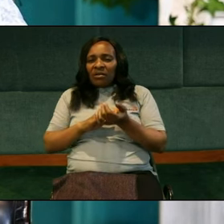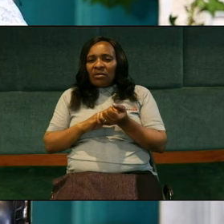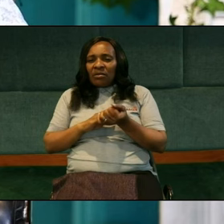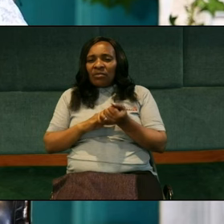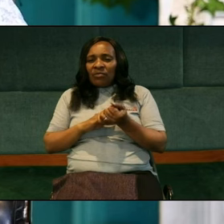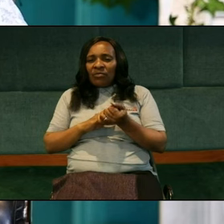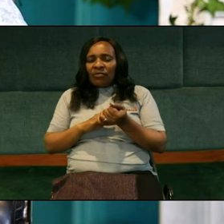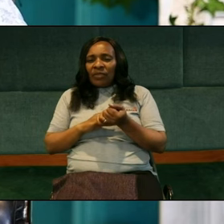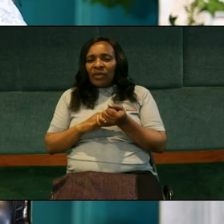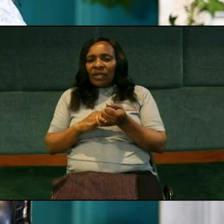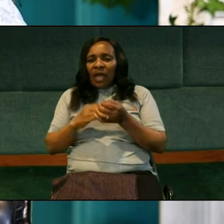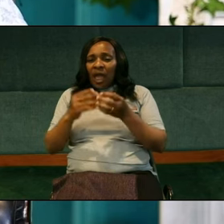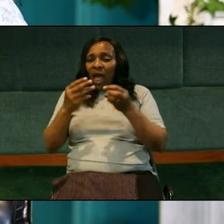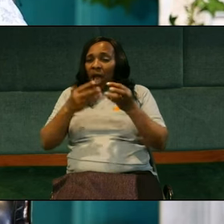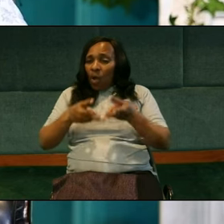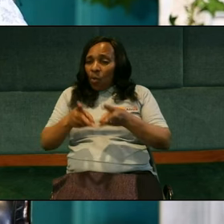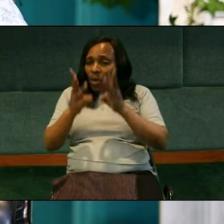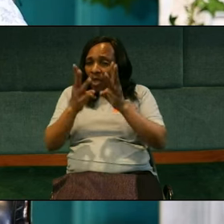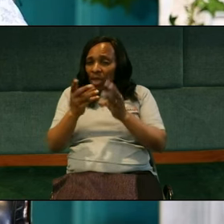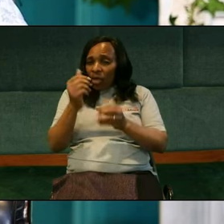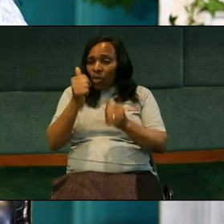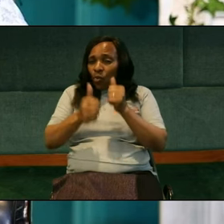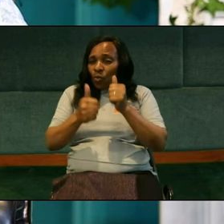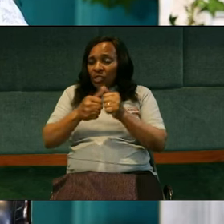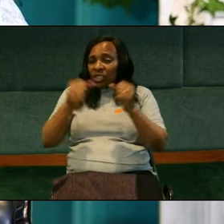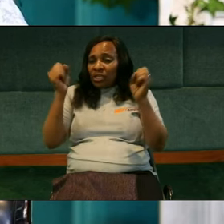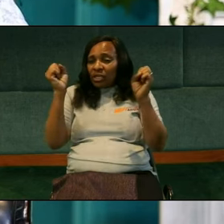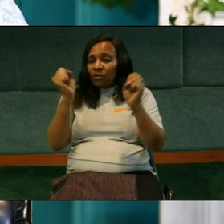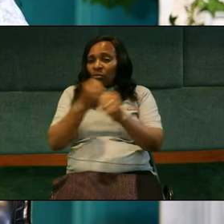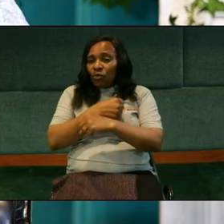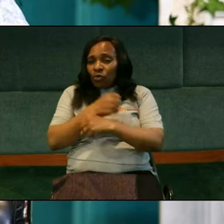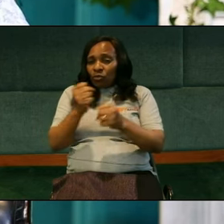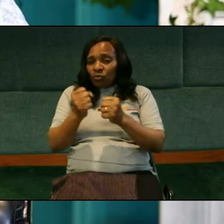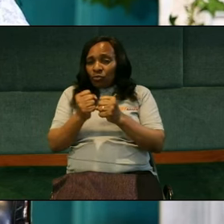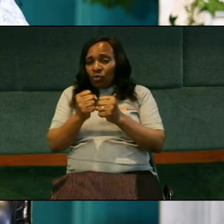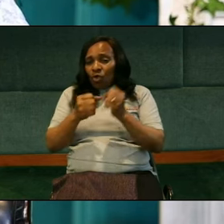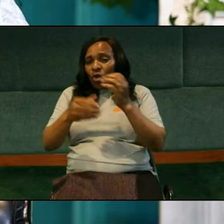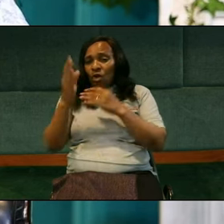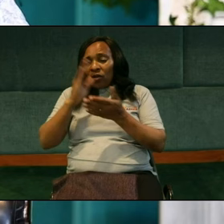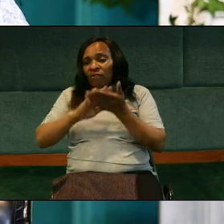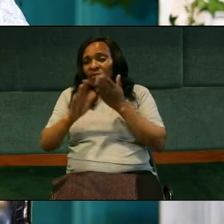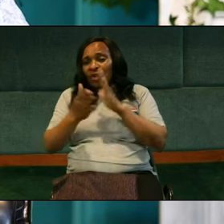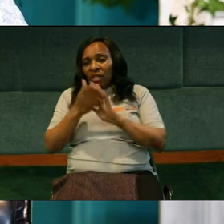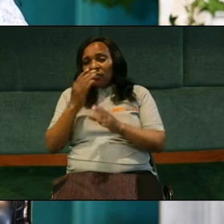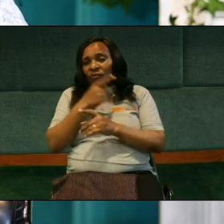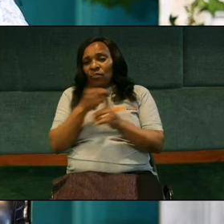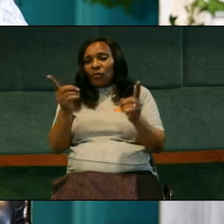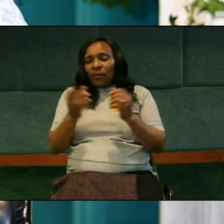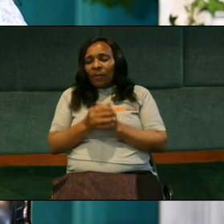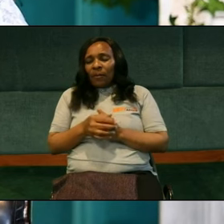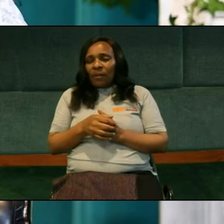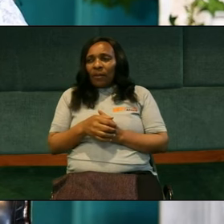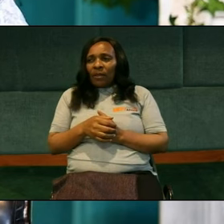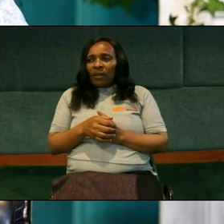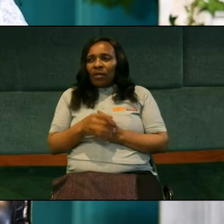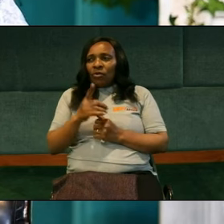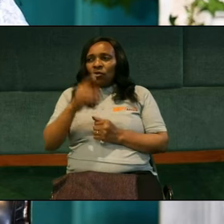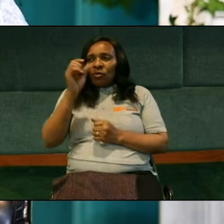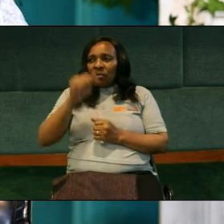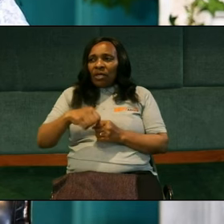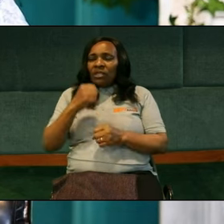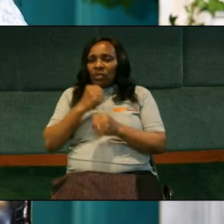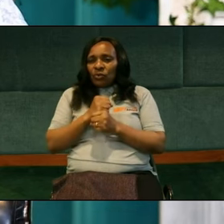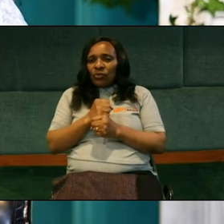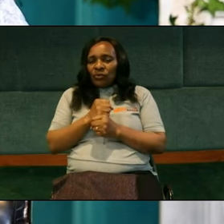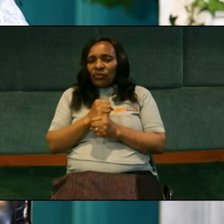a notion that you can't ask God for forgiveness because your sin is too big. And we should learn that